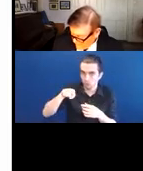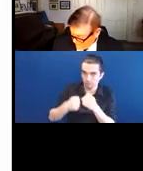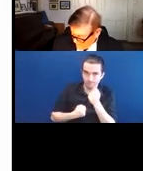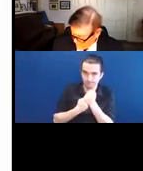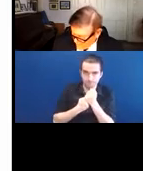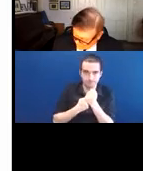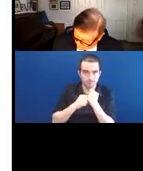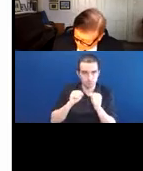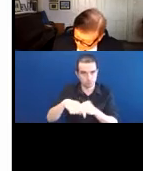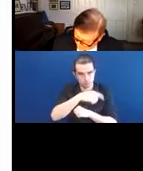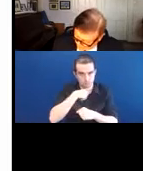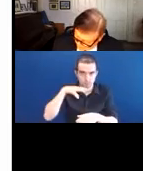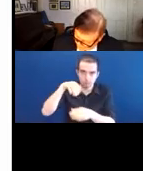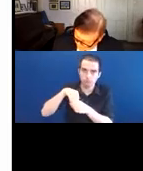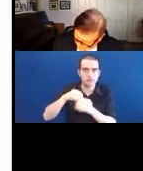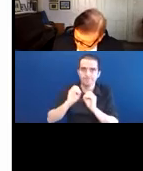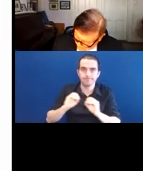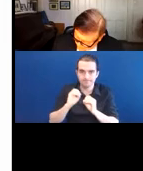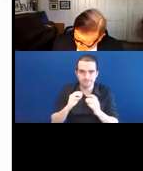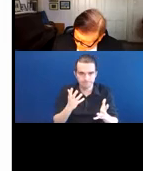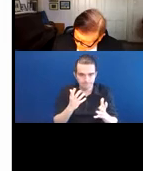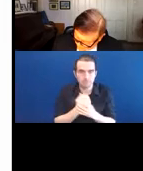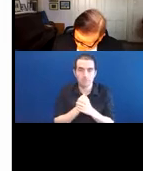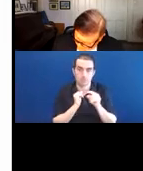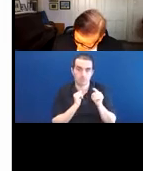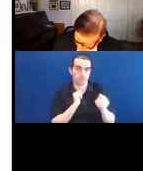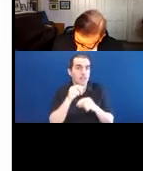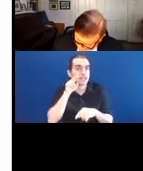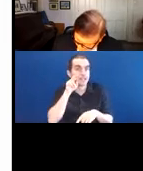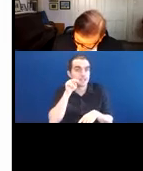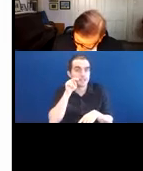most people. Cost is very high. Somebody else said that.